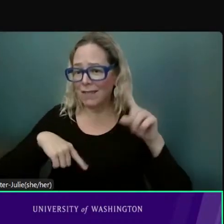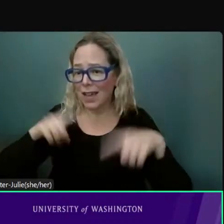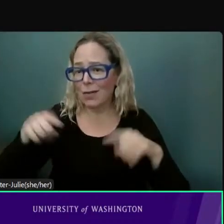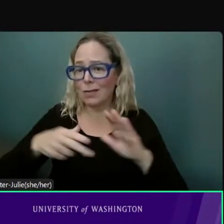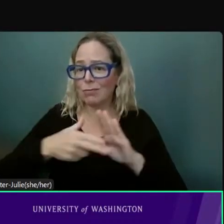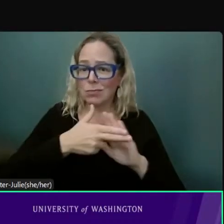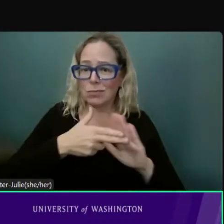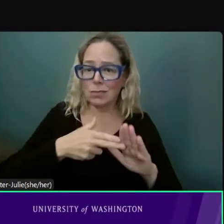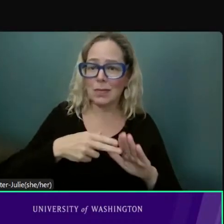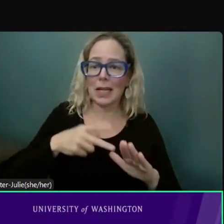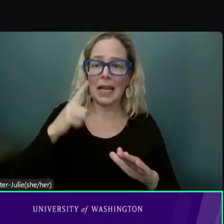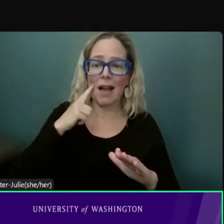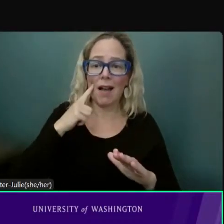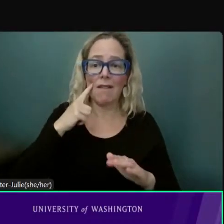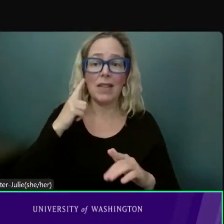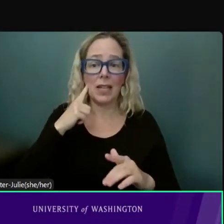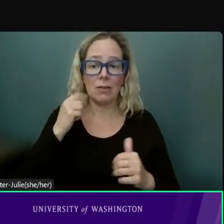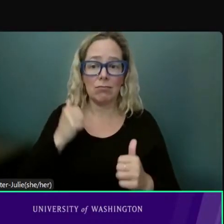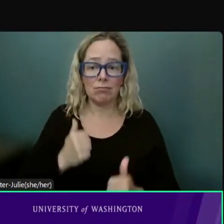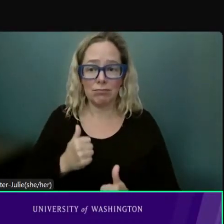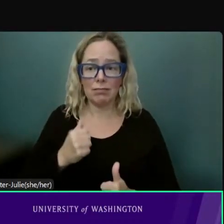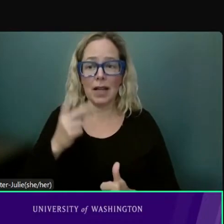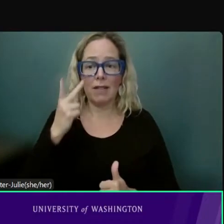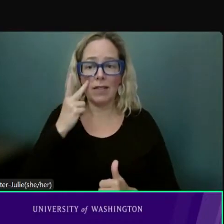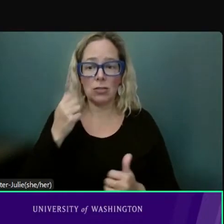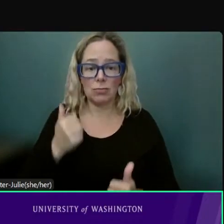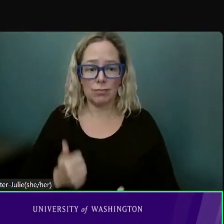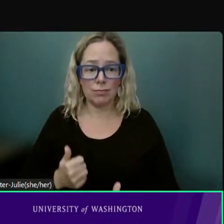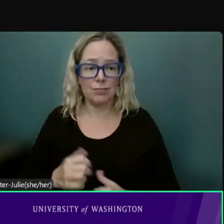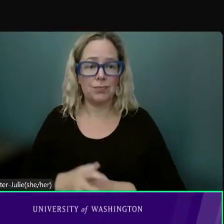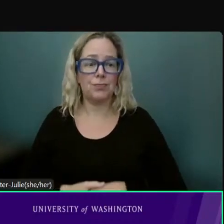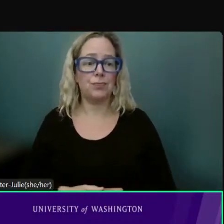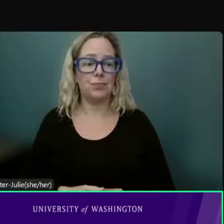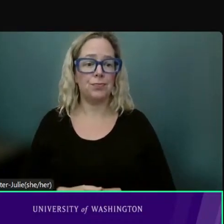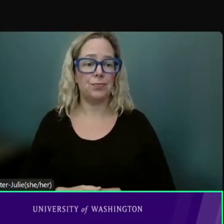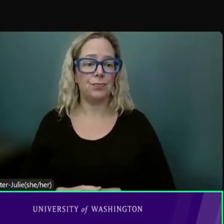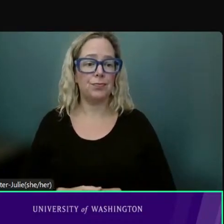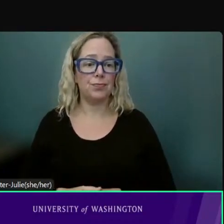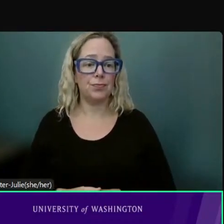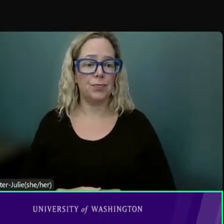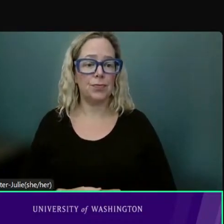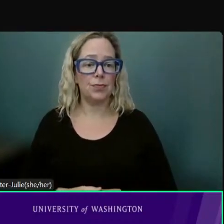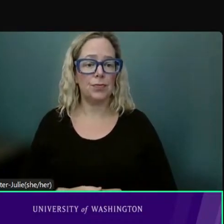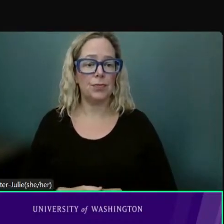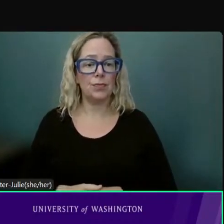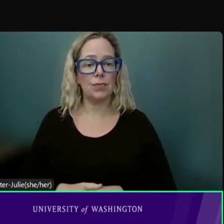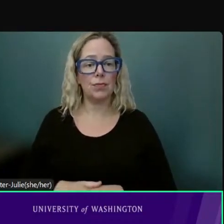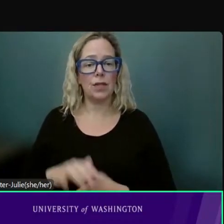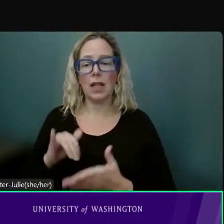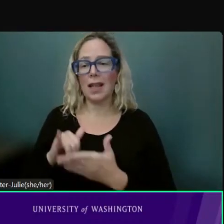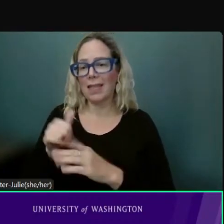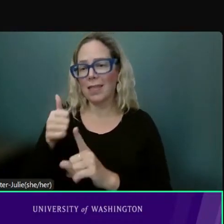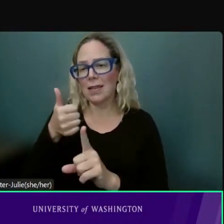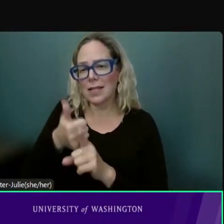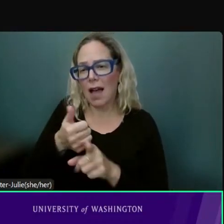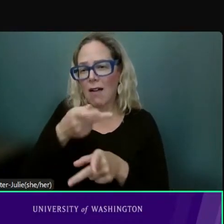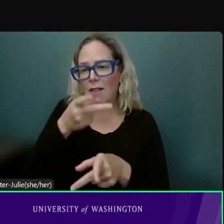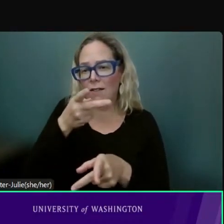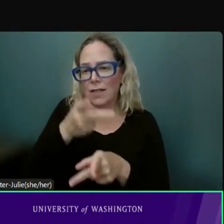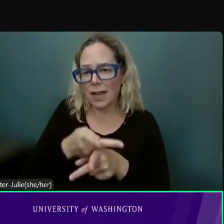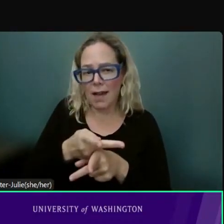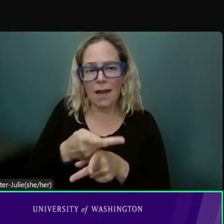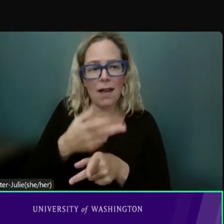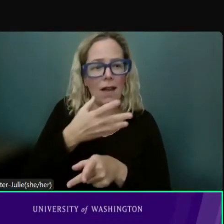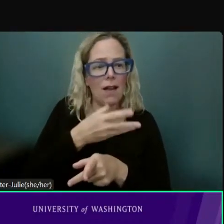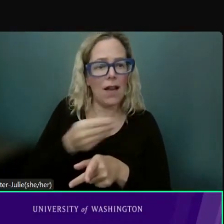slide. The least prevalent types of disabilities were self-care and independent living difficulties. And also